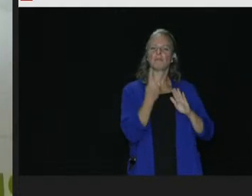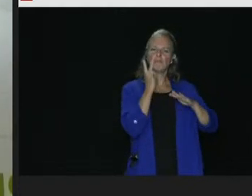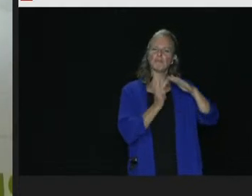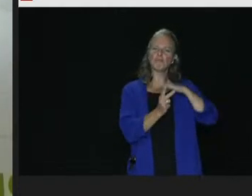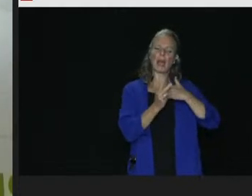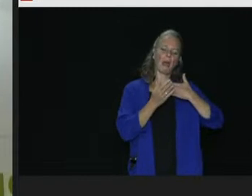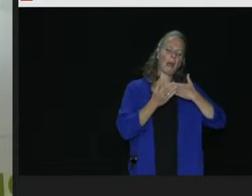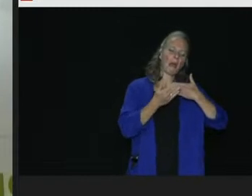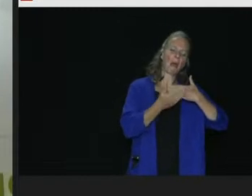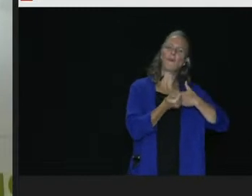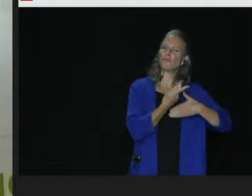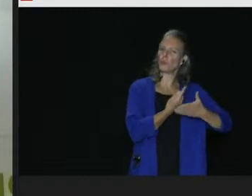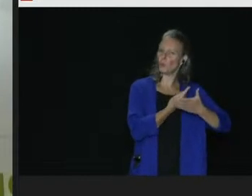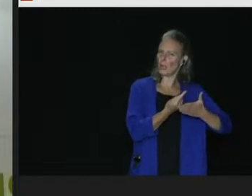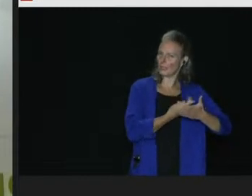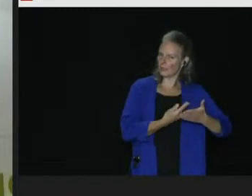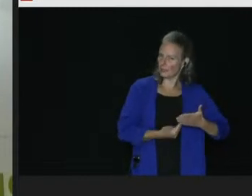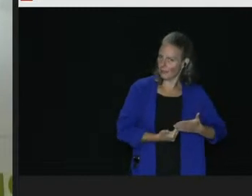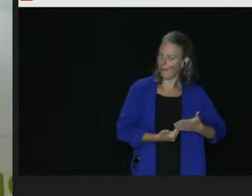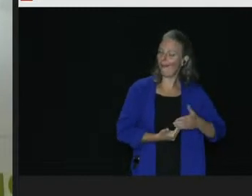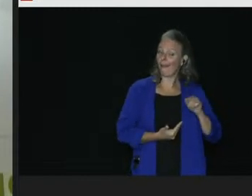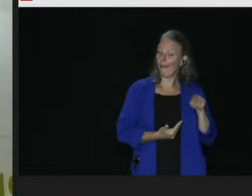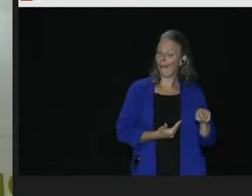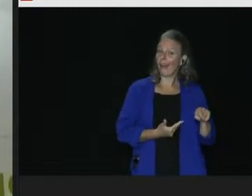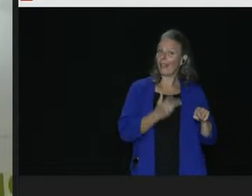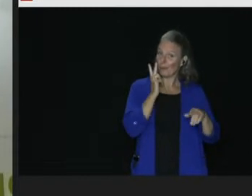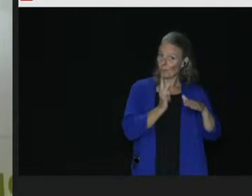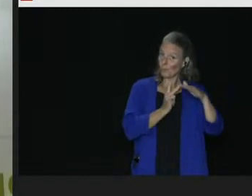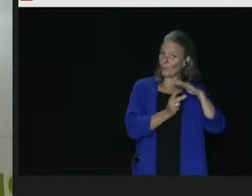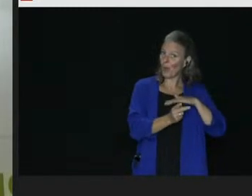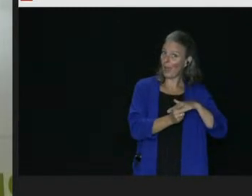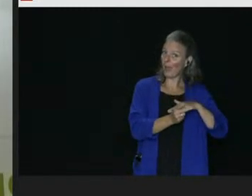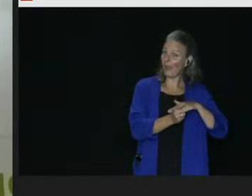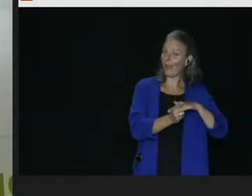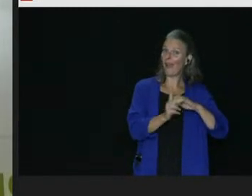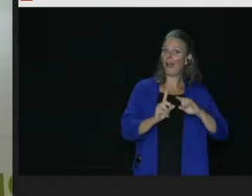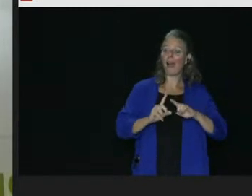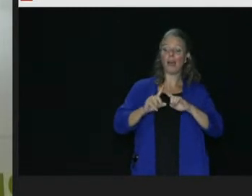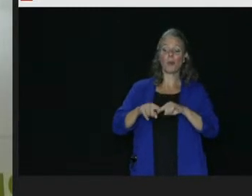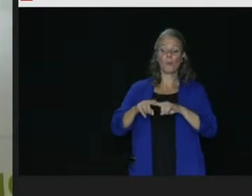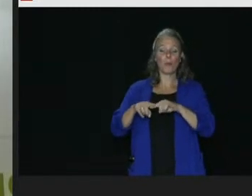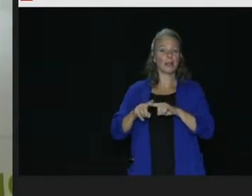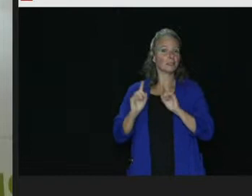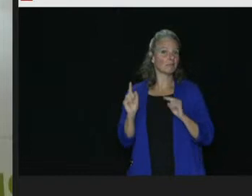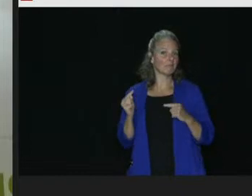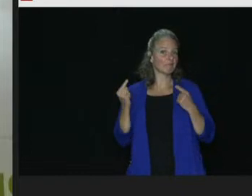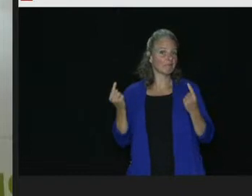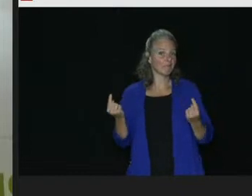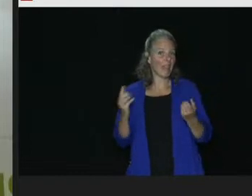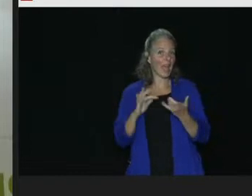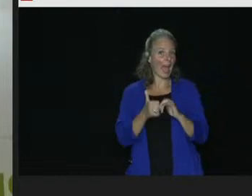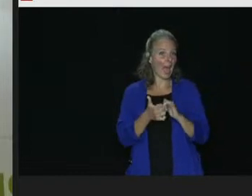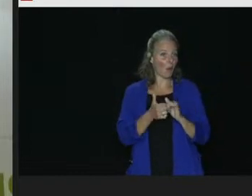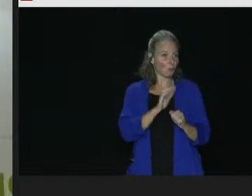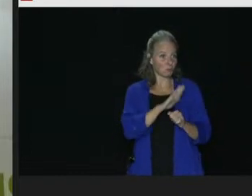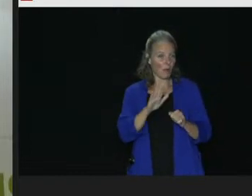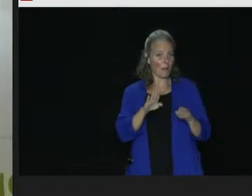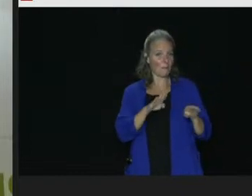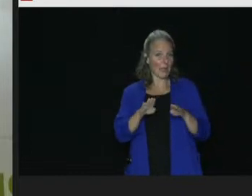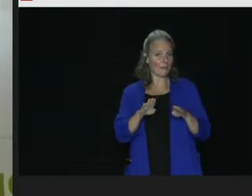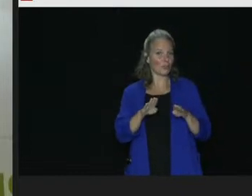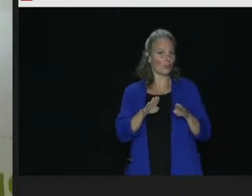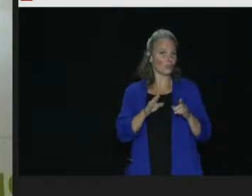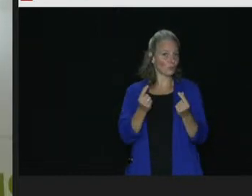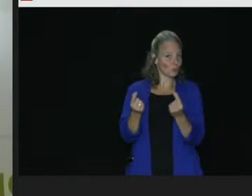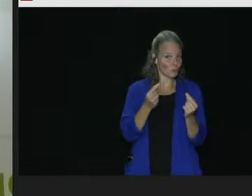several weeks, and that is very much dependent on how we've managed, how we've behaved in terms of the